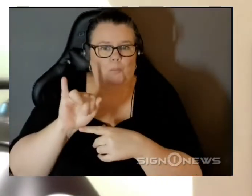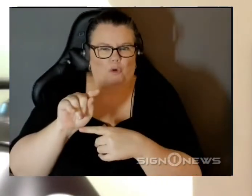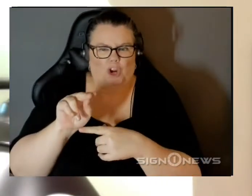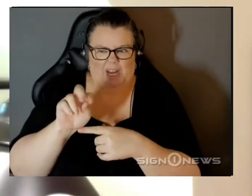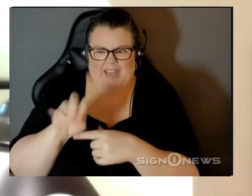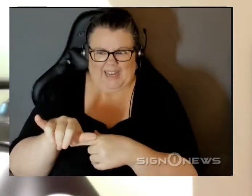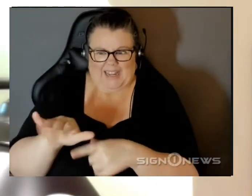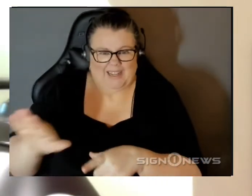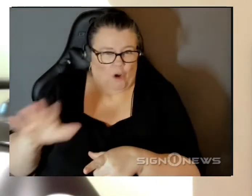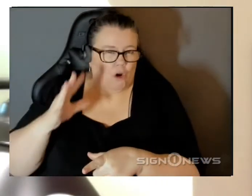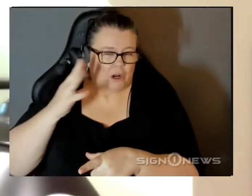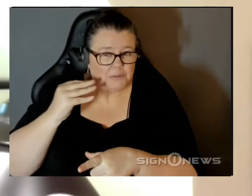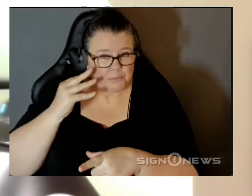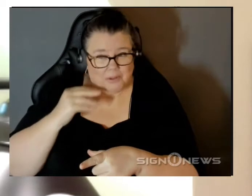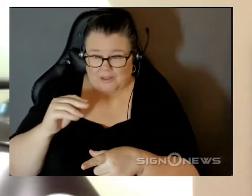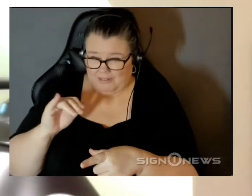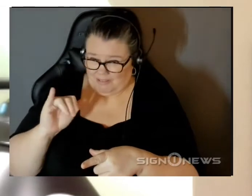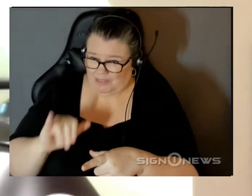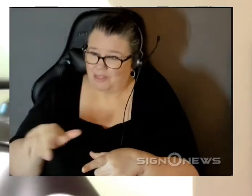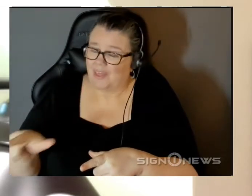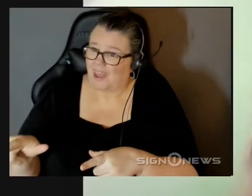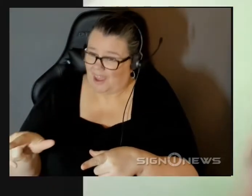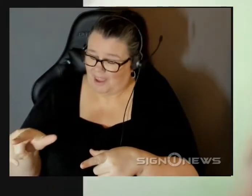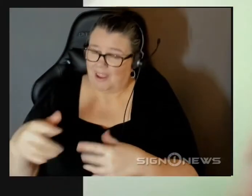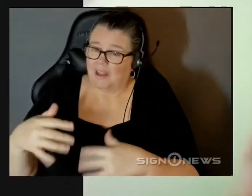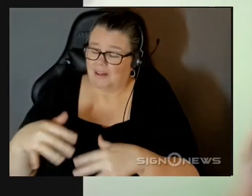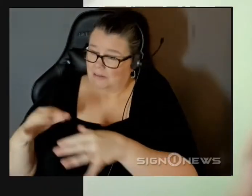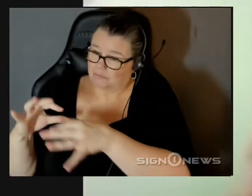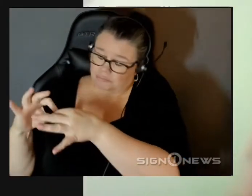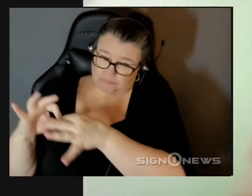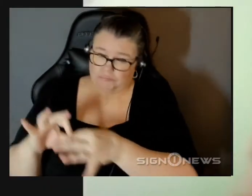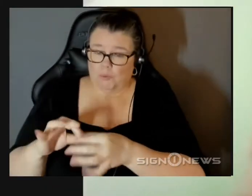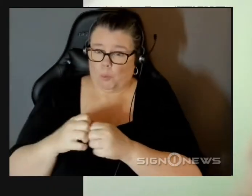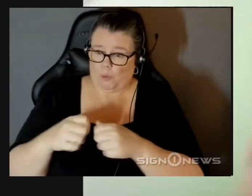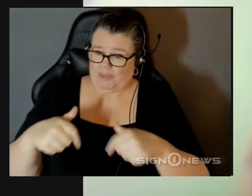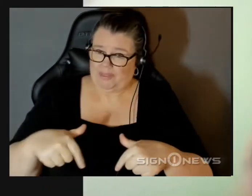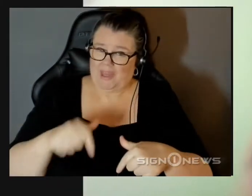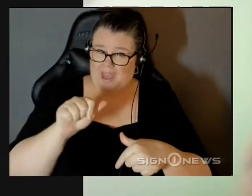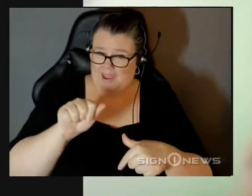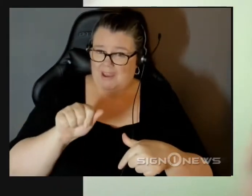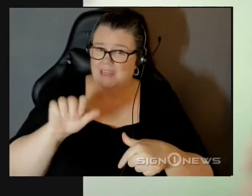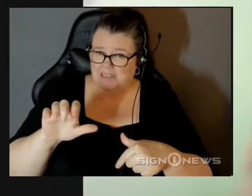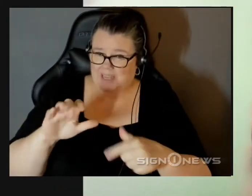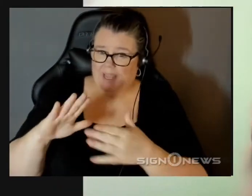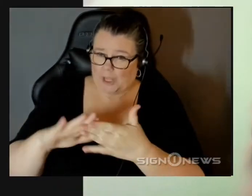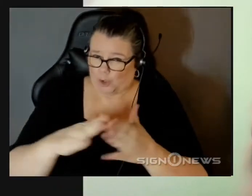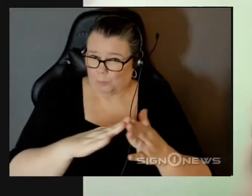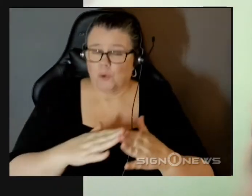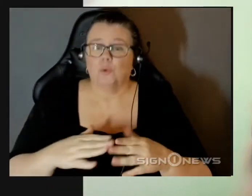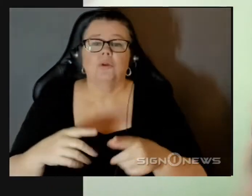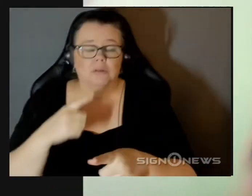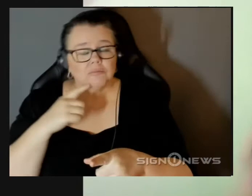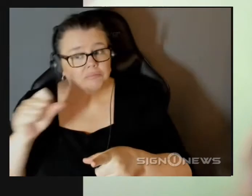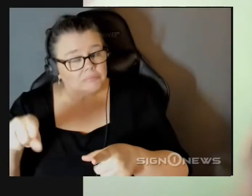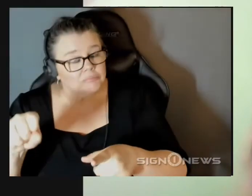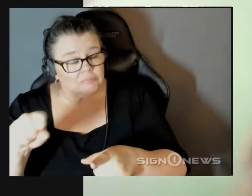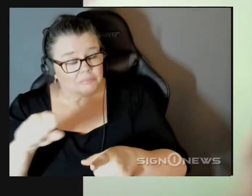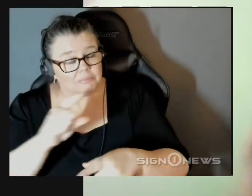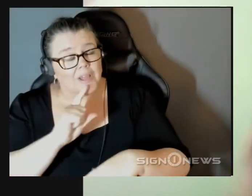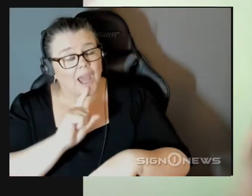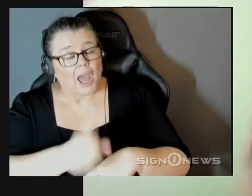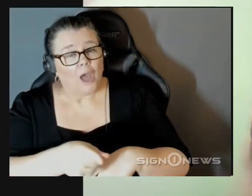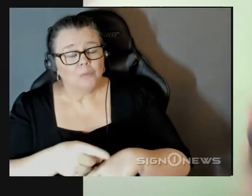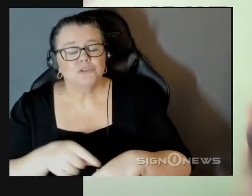AAC community, or is this just? No, I think there absolutely is. The first thing was just how restrictive guardianship, in this case, they